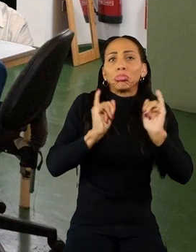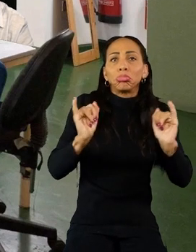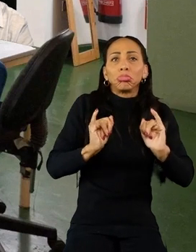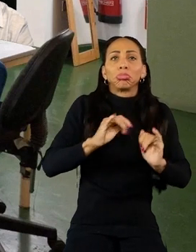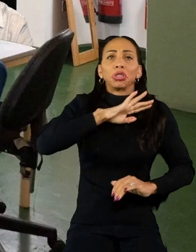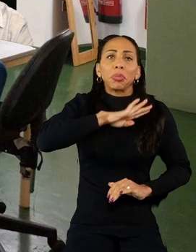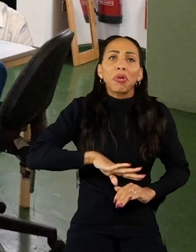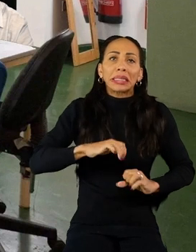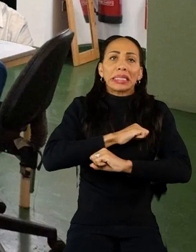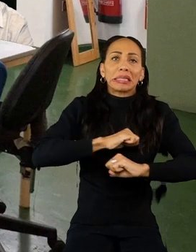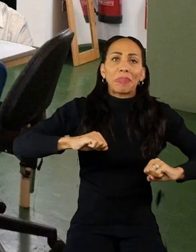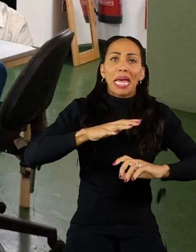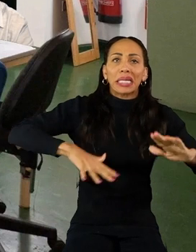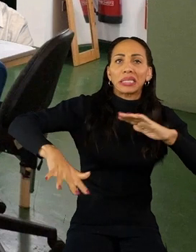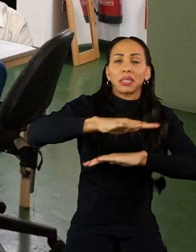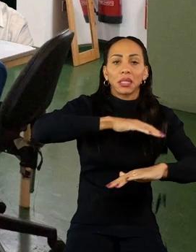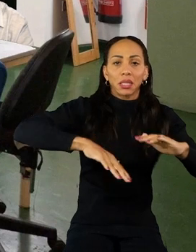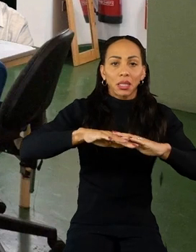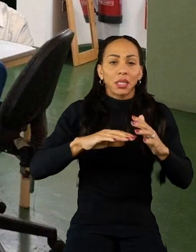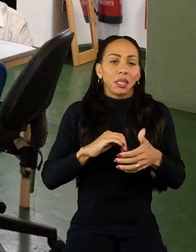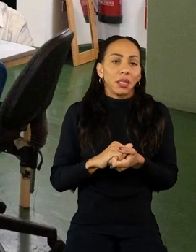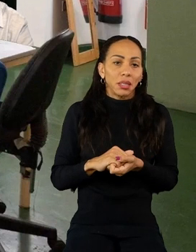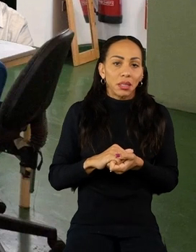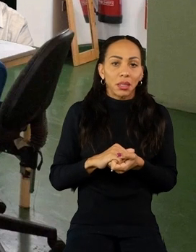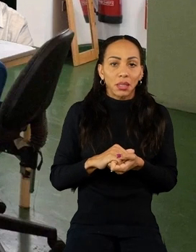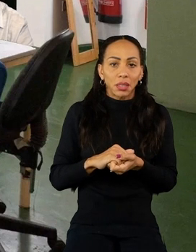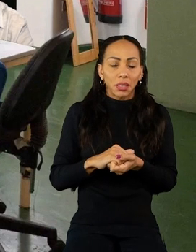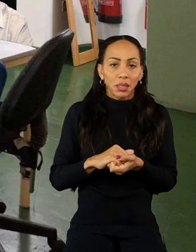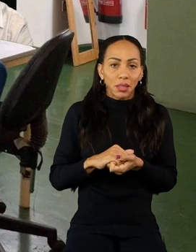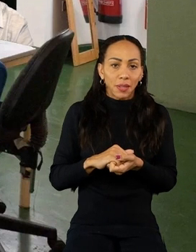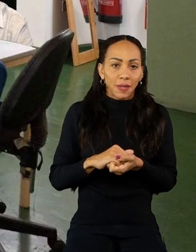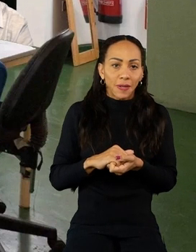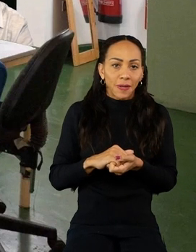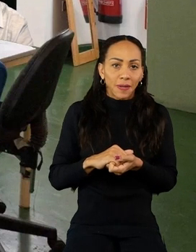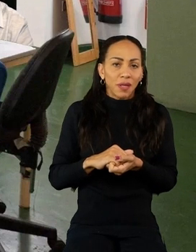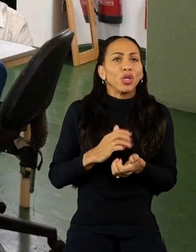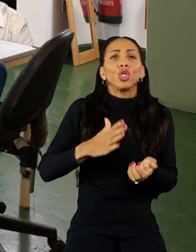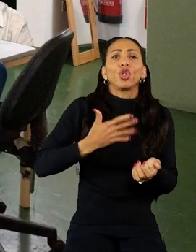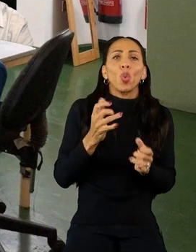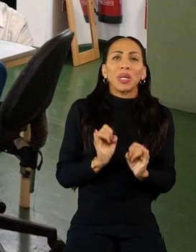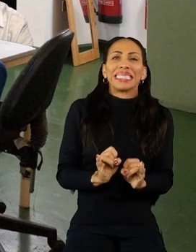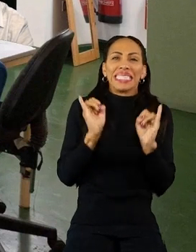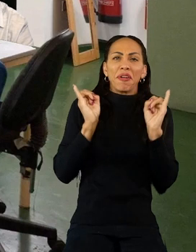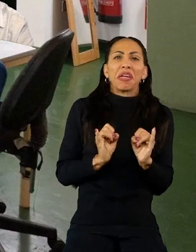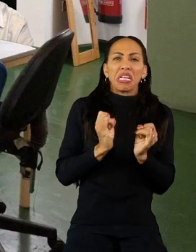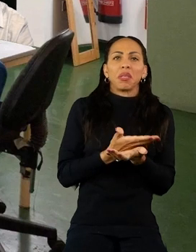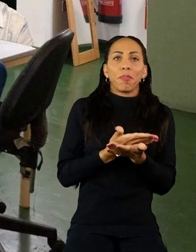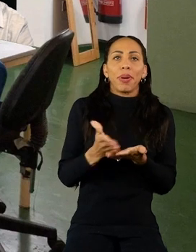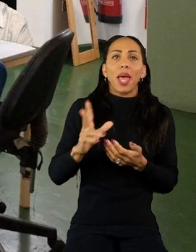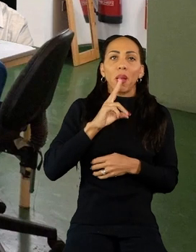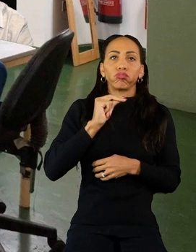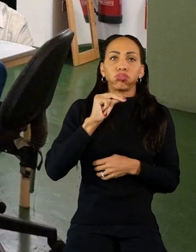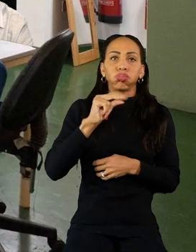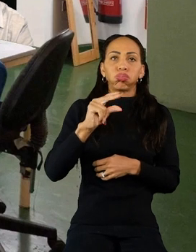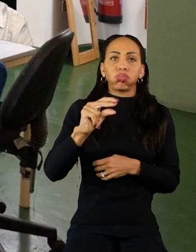Water, you've got this really kind of depressing tragicomic space, then you wouldn't